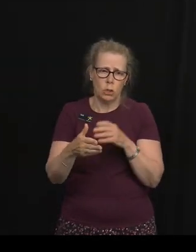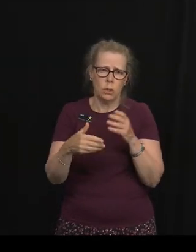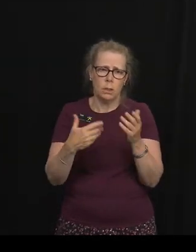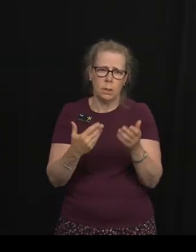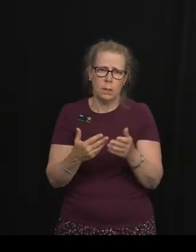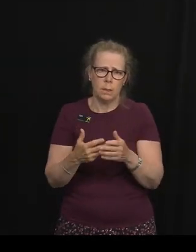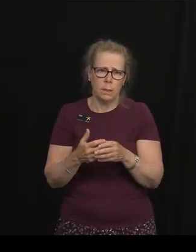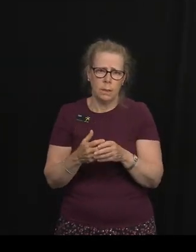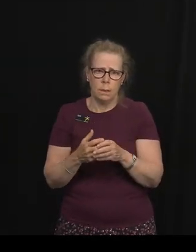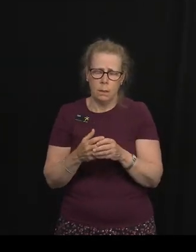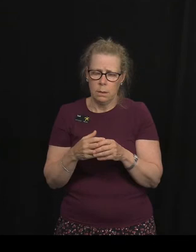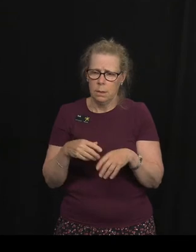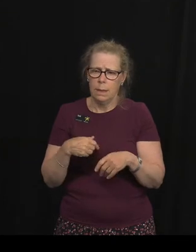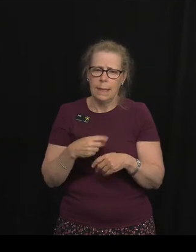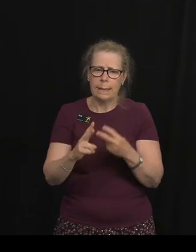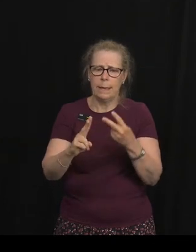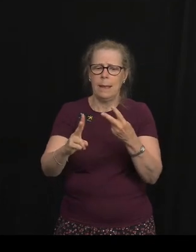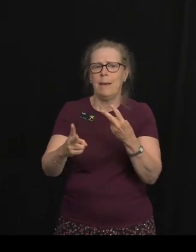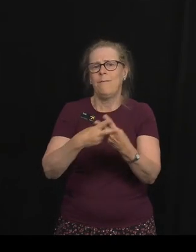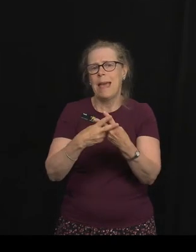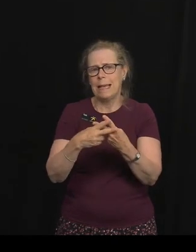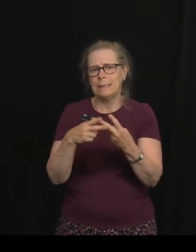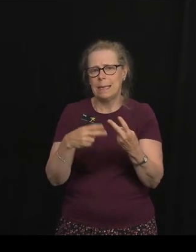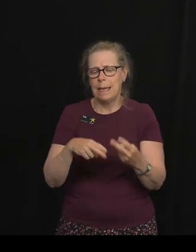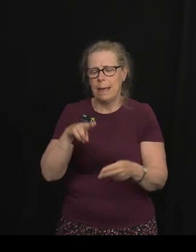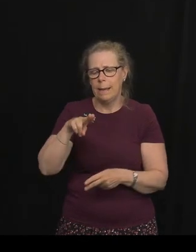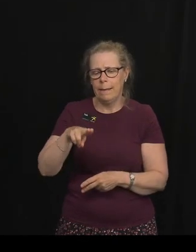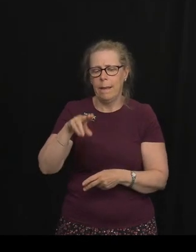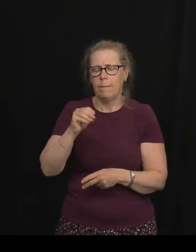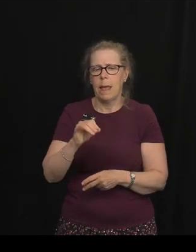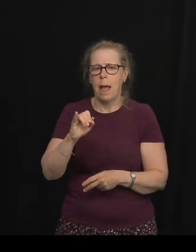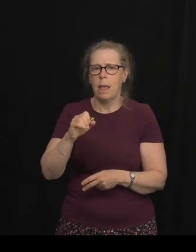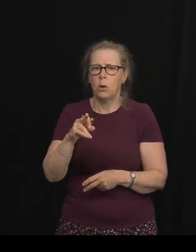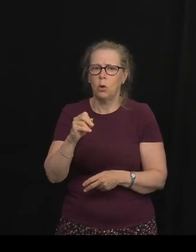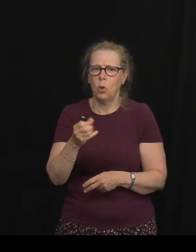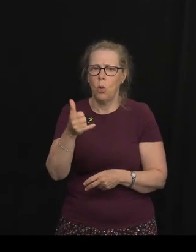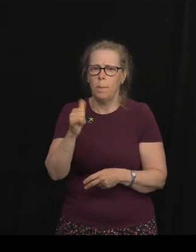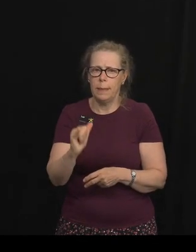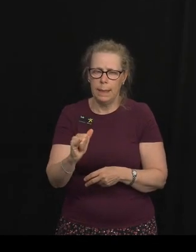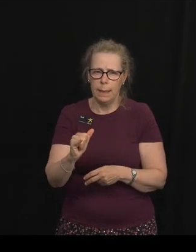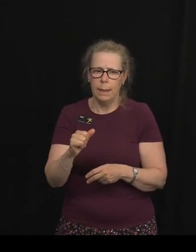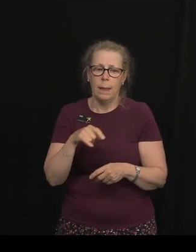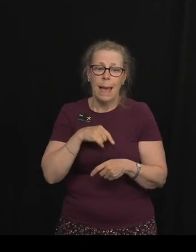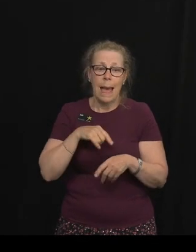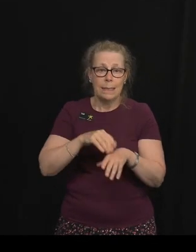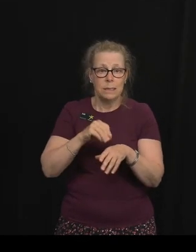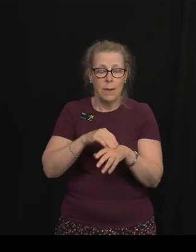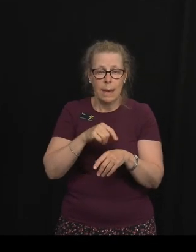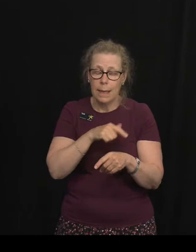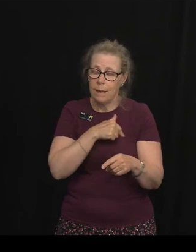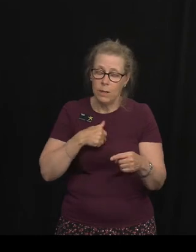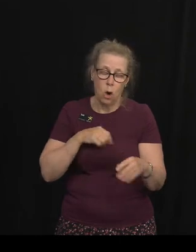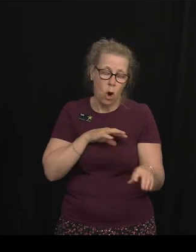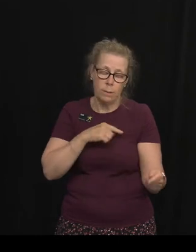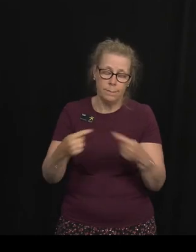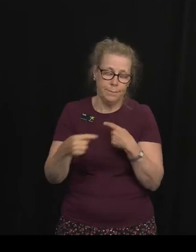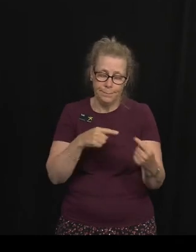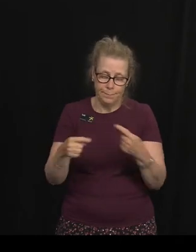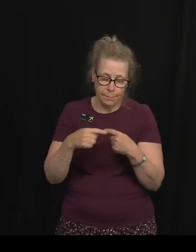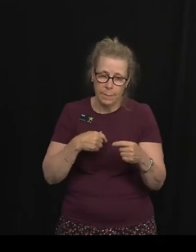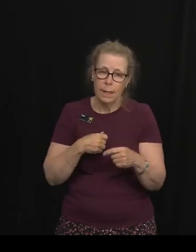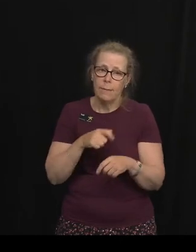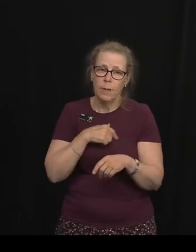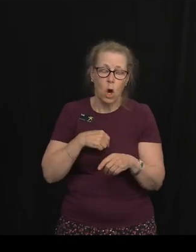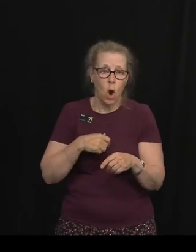Maximum Security Prison in Nairobi. Well, in Sweden now, there is a political debate about the overcrowdedness of the